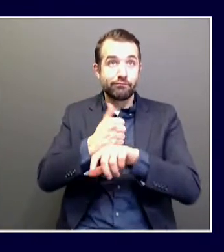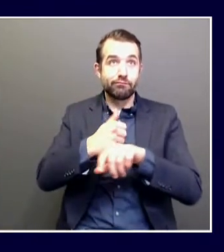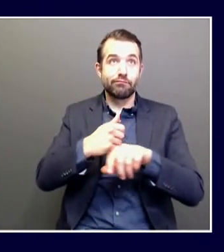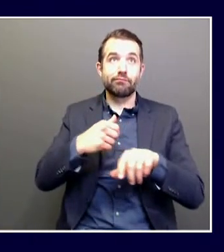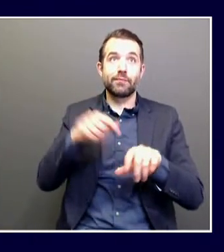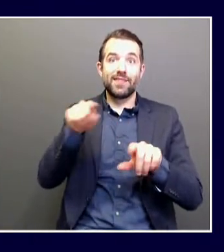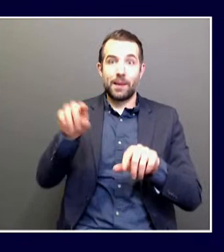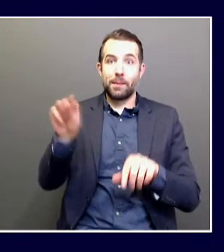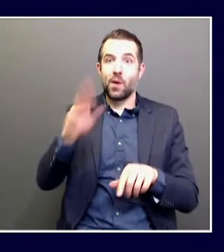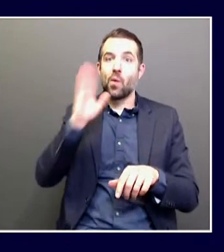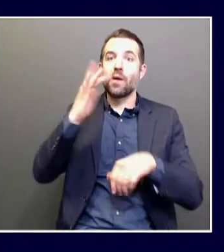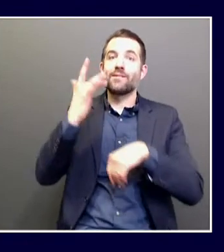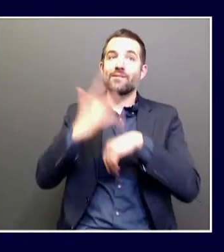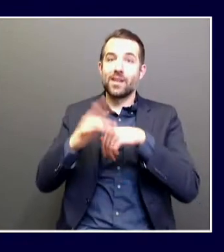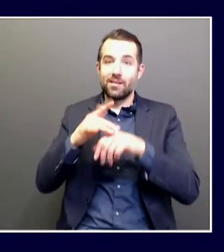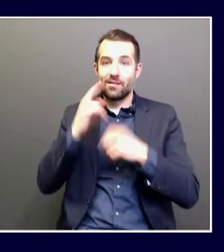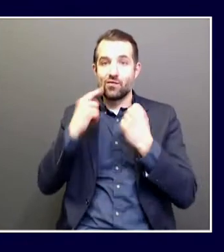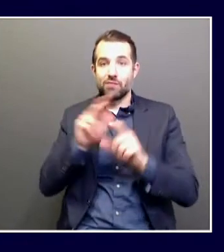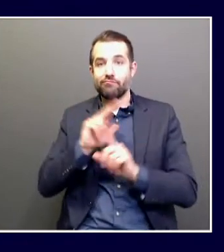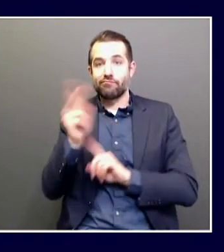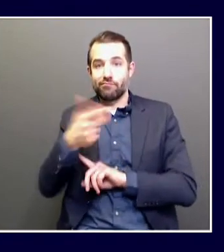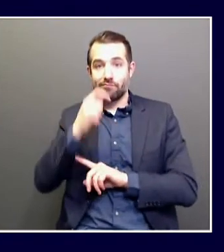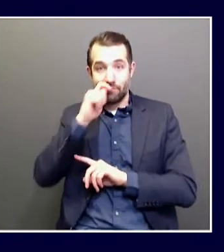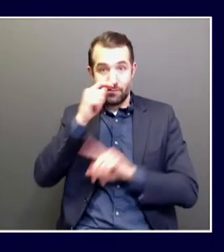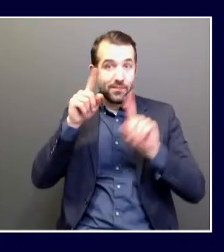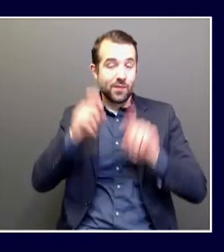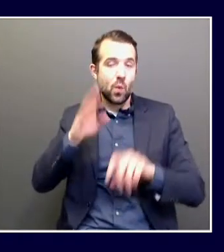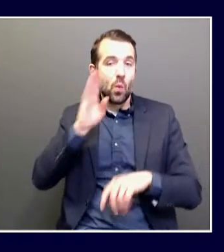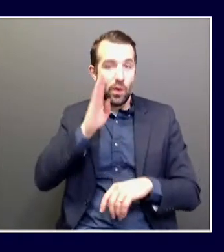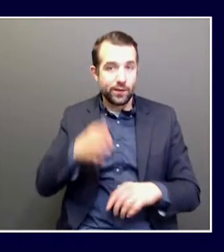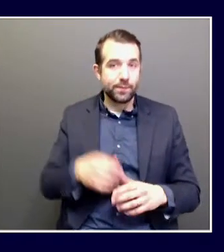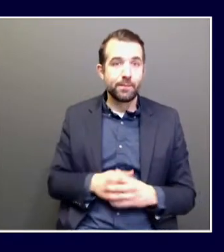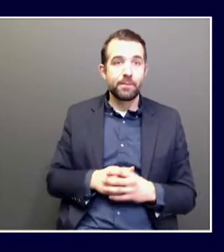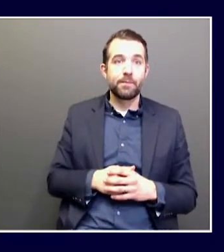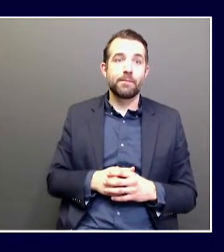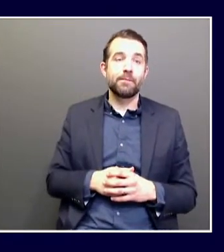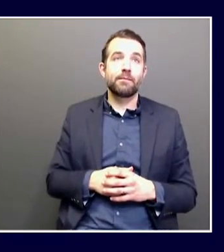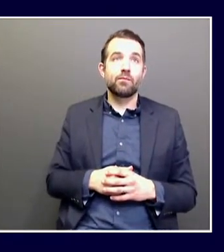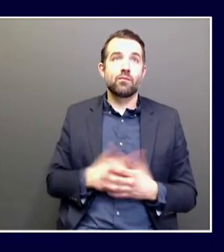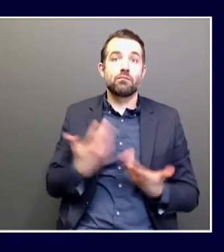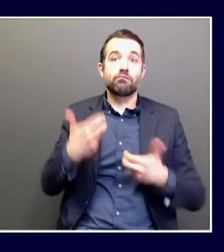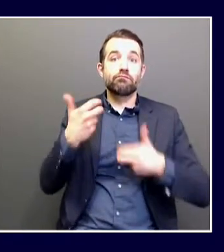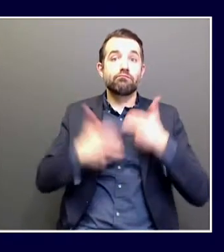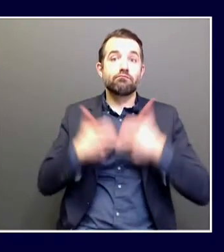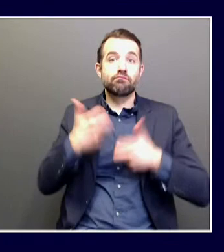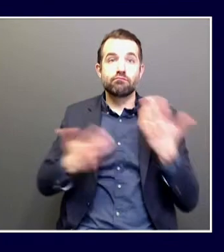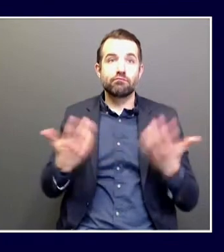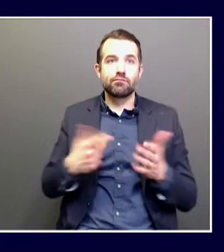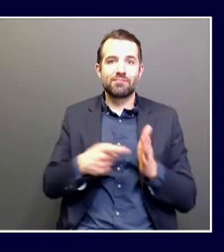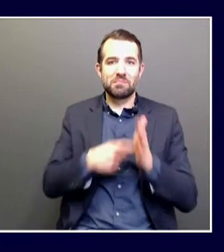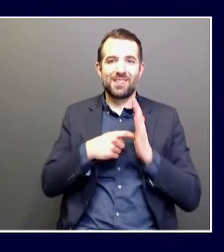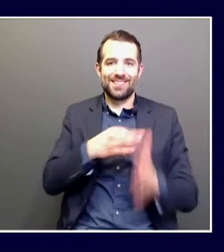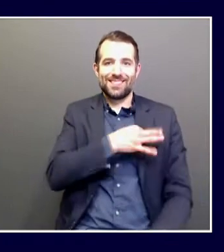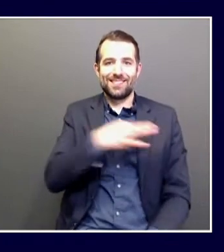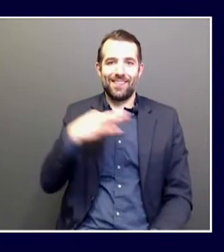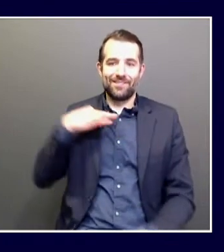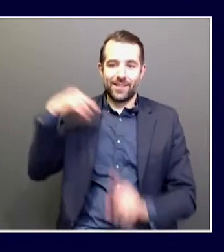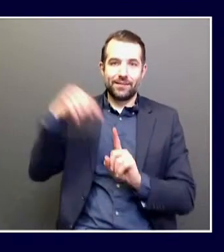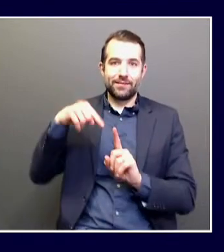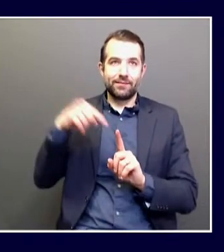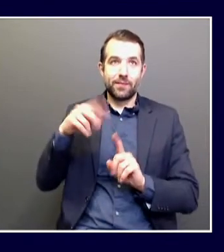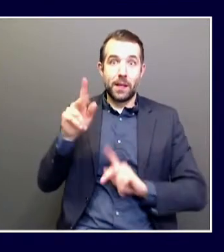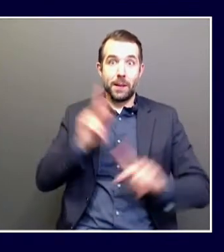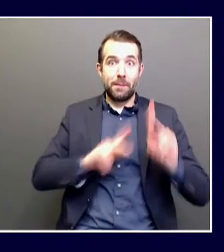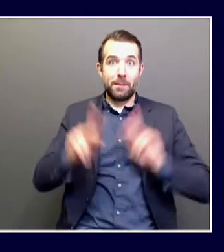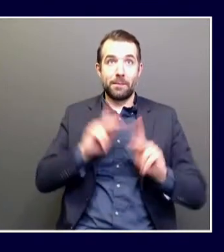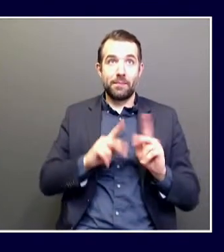a testing site needs to be operated by individuals. And right now, not just in Maine, but across the country,